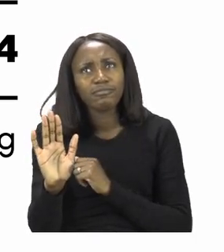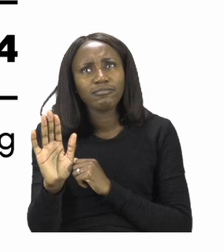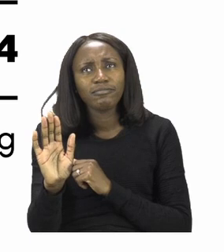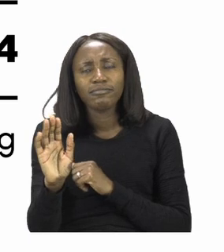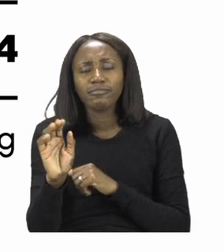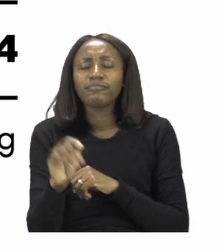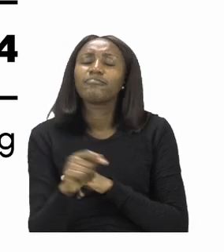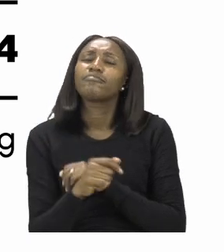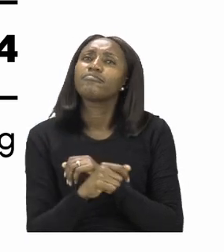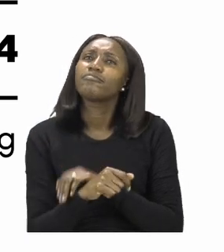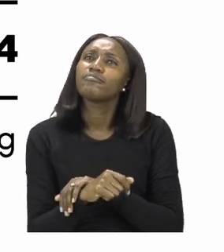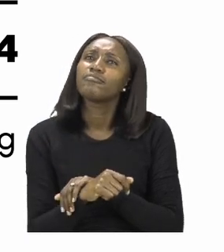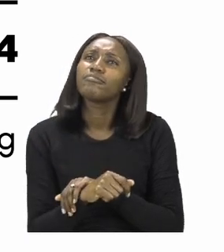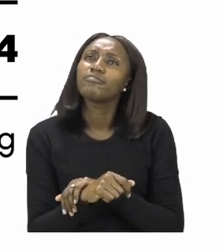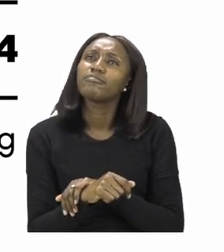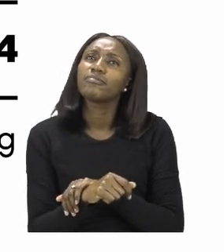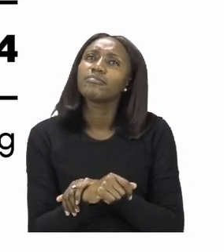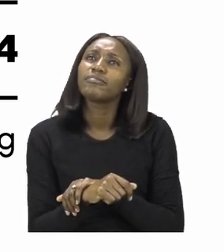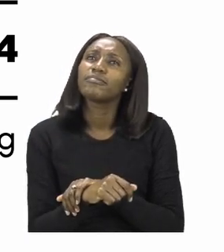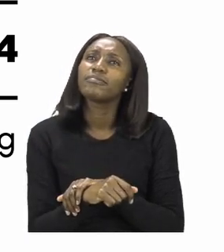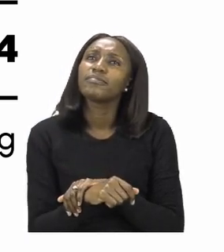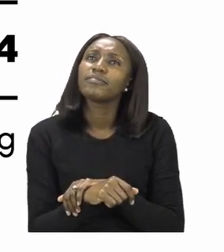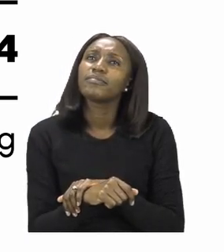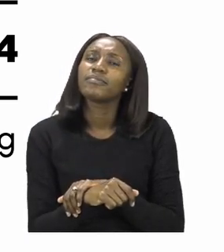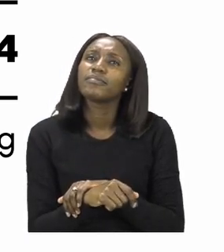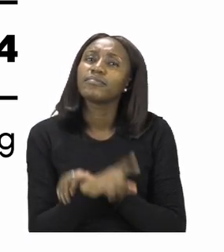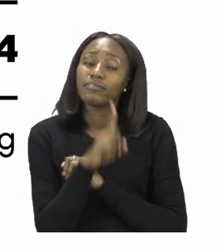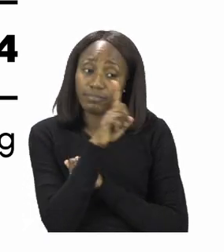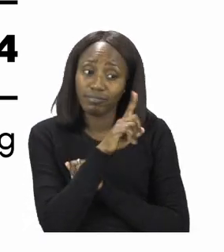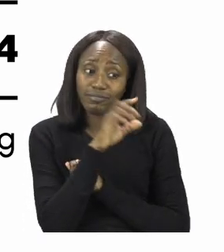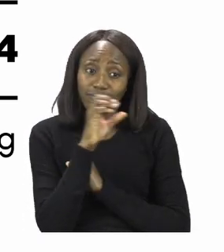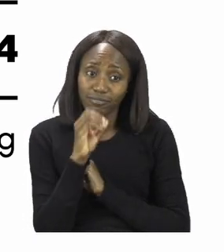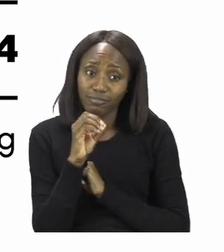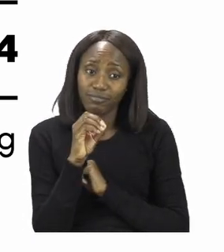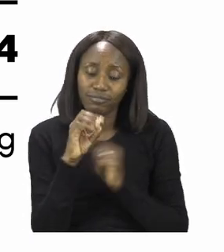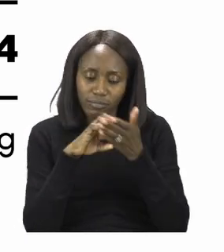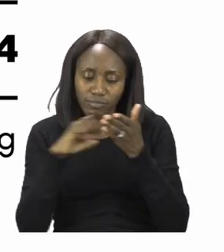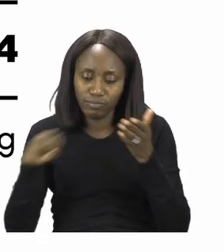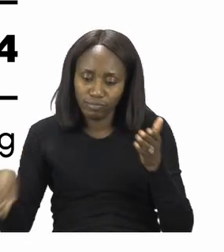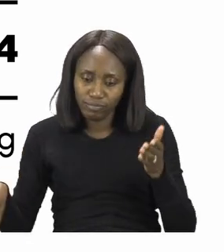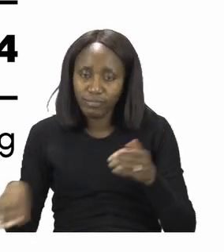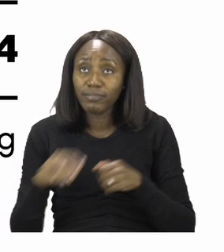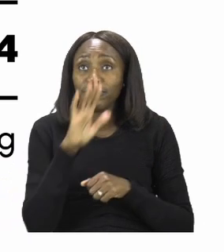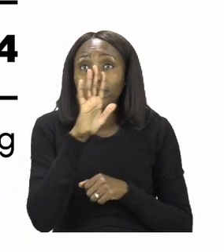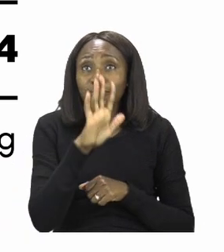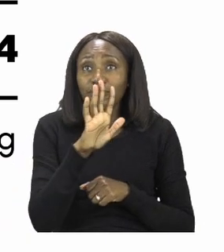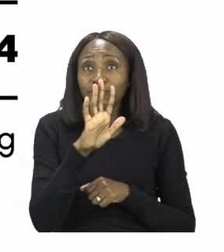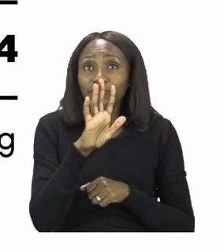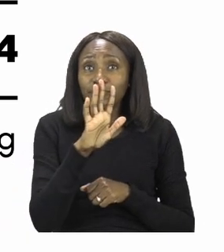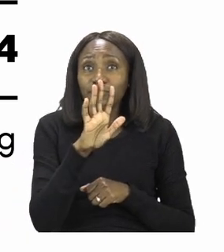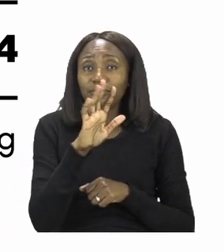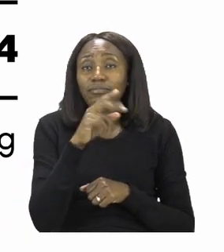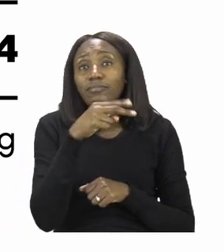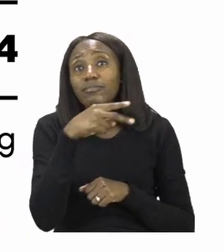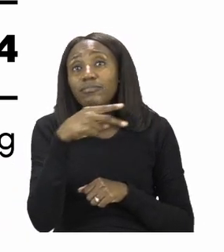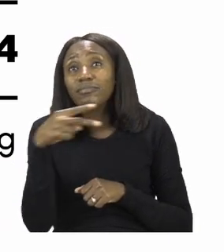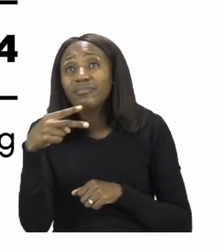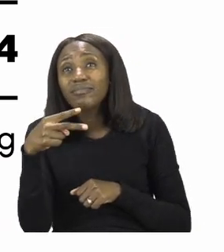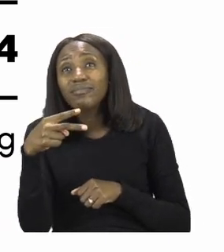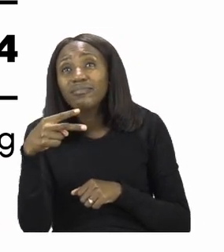answer. We are saying 10 minus 5